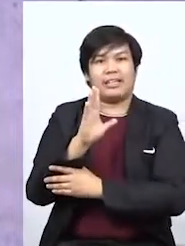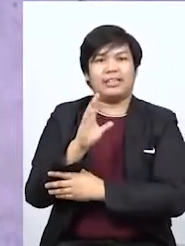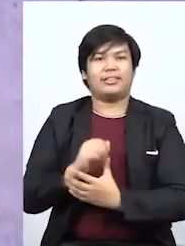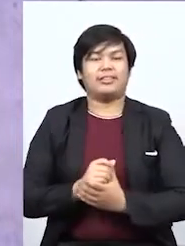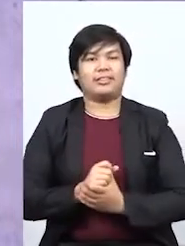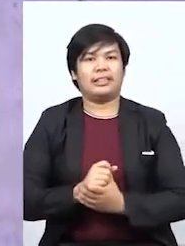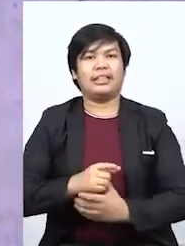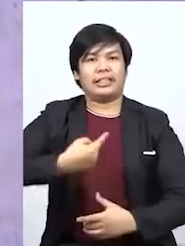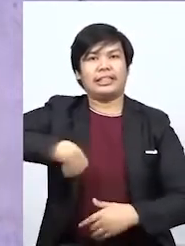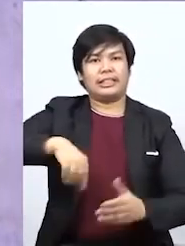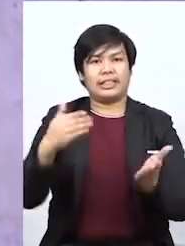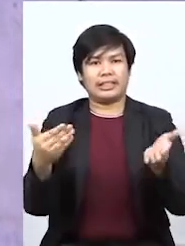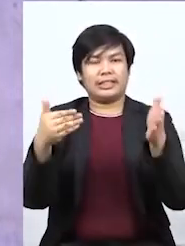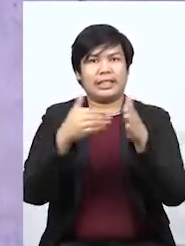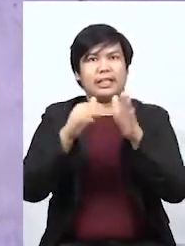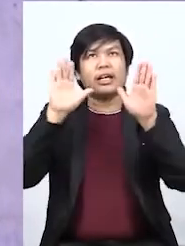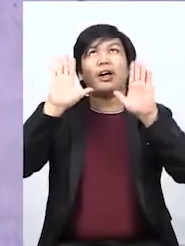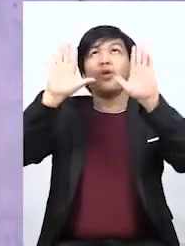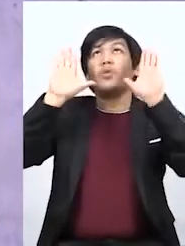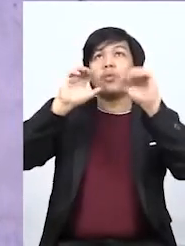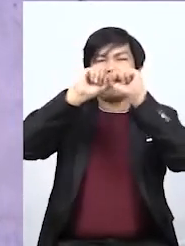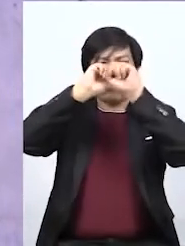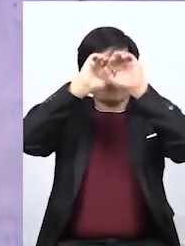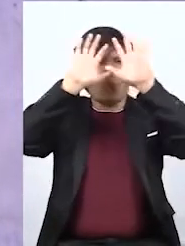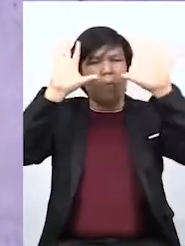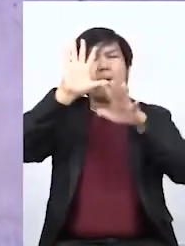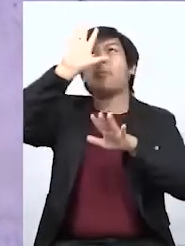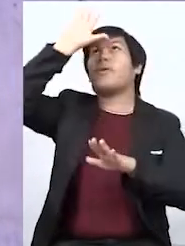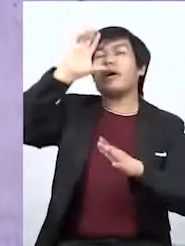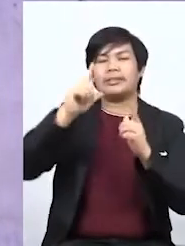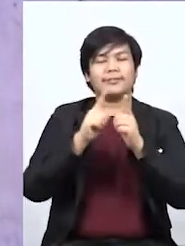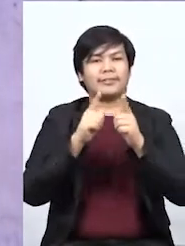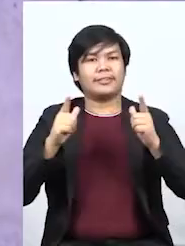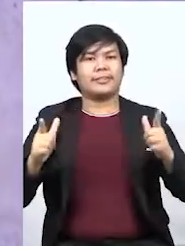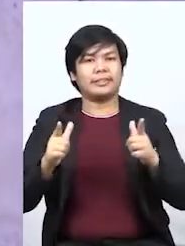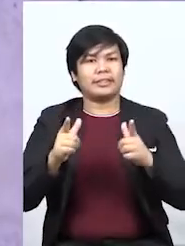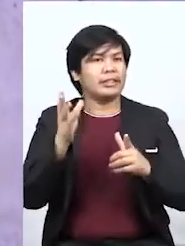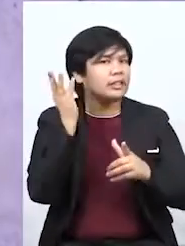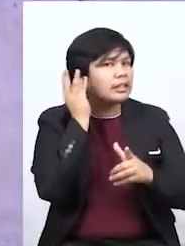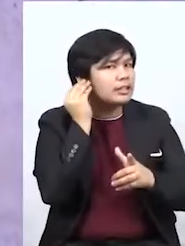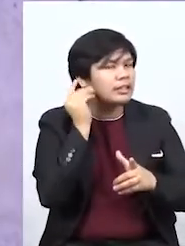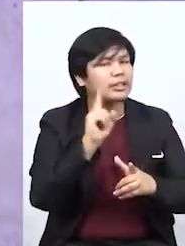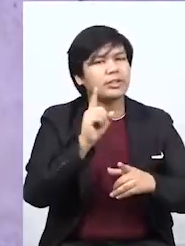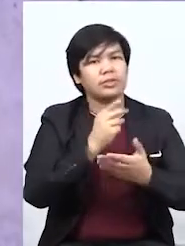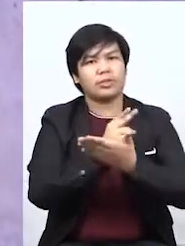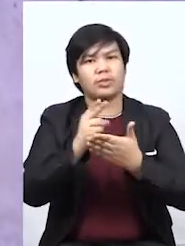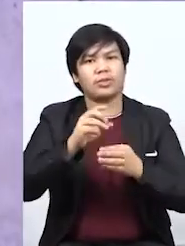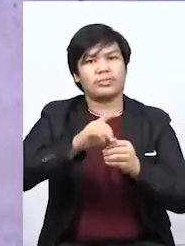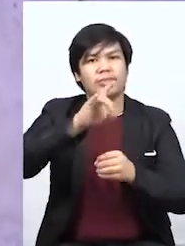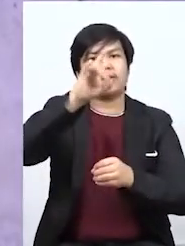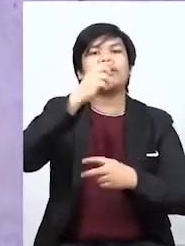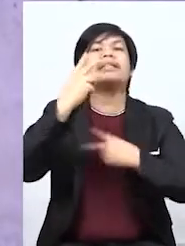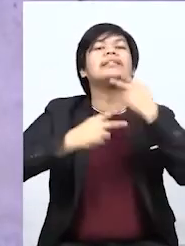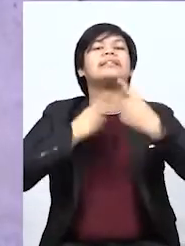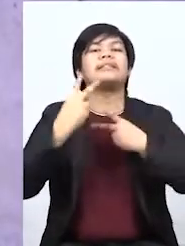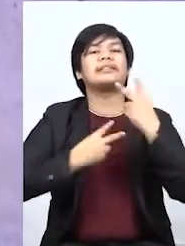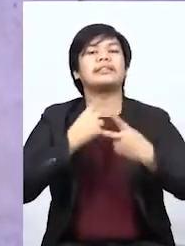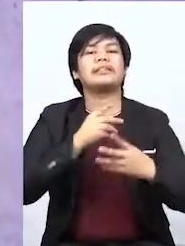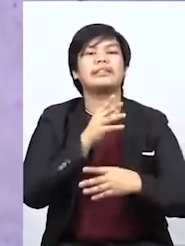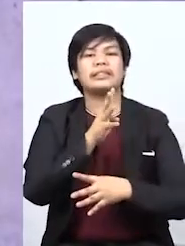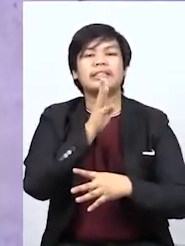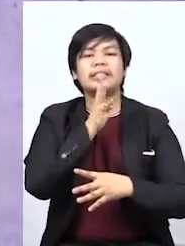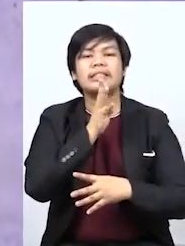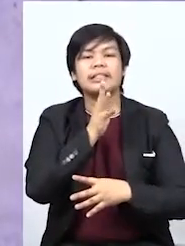again be awed by his greatness and let us listen to the holy spirit's voice as he